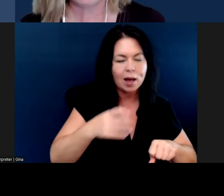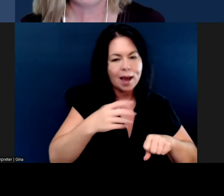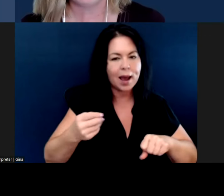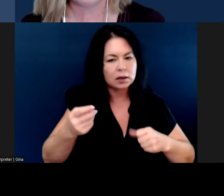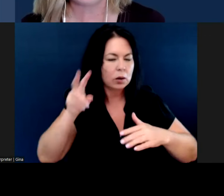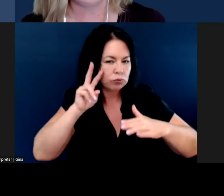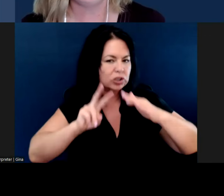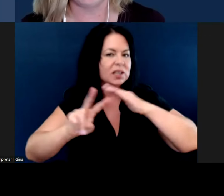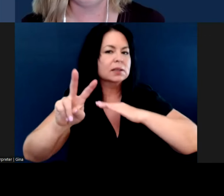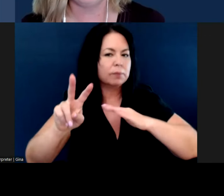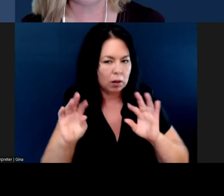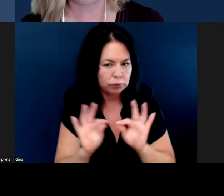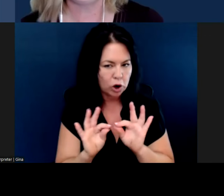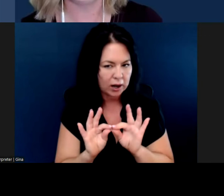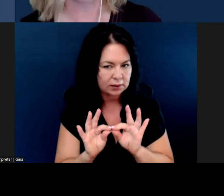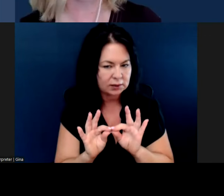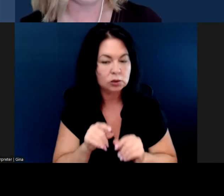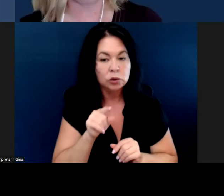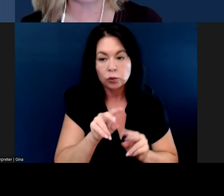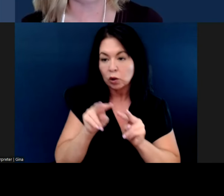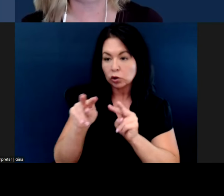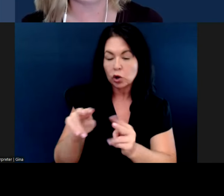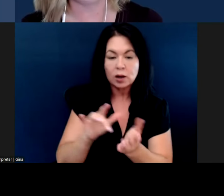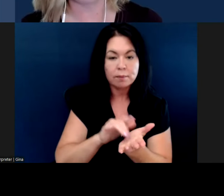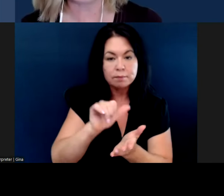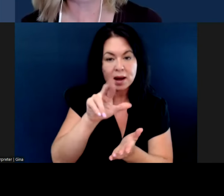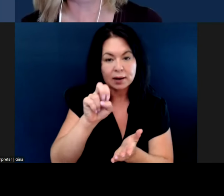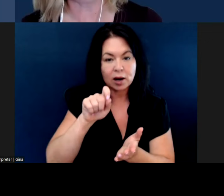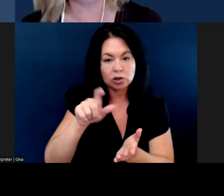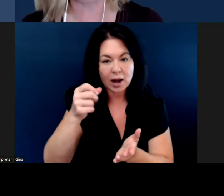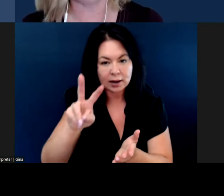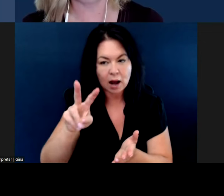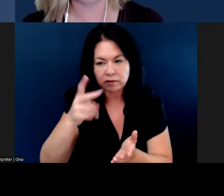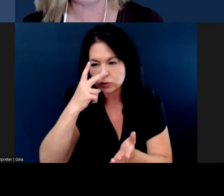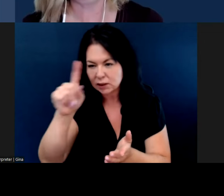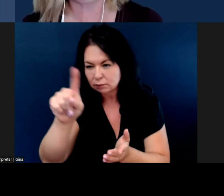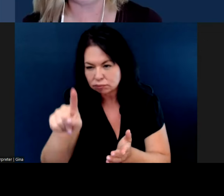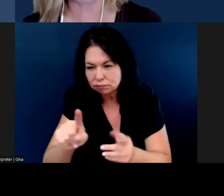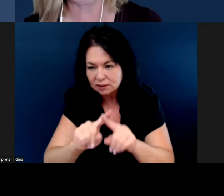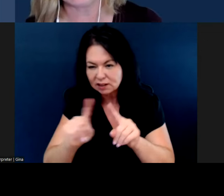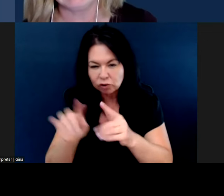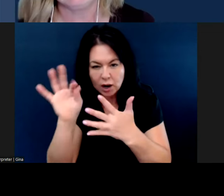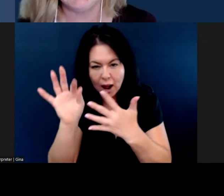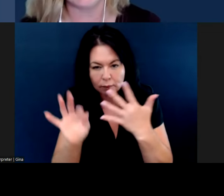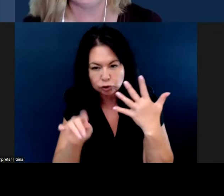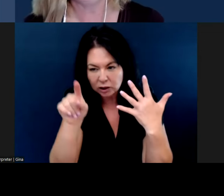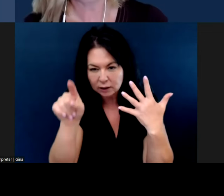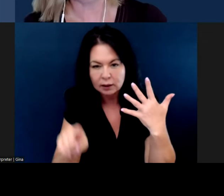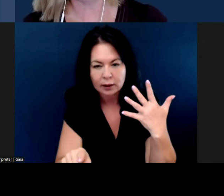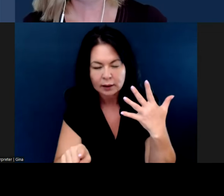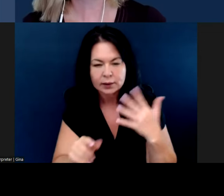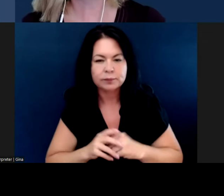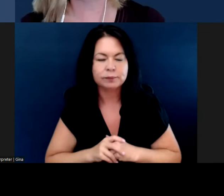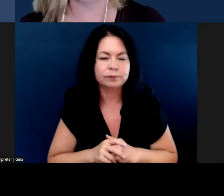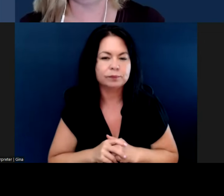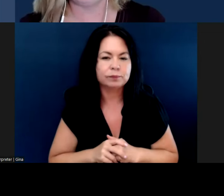at Medicare.gov and you're looking at your different options, and I think Amanda is going to touch on what that plan finder looks like later,